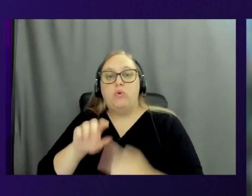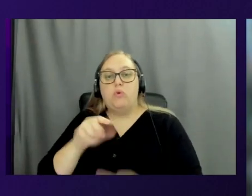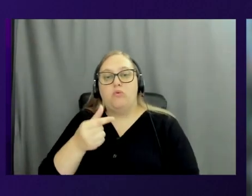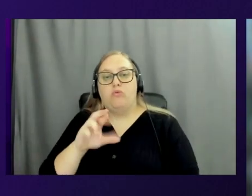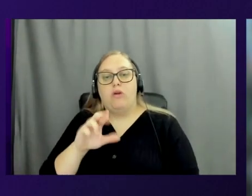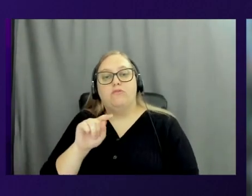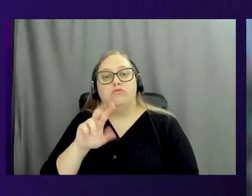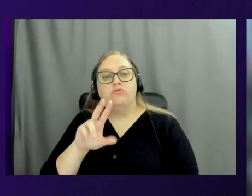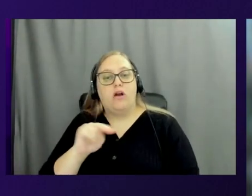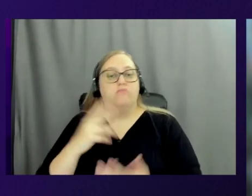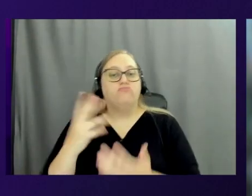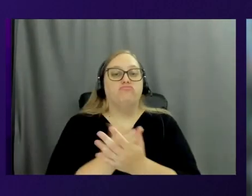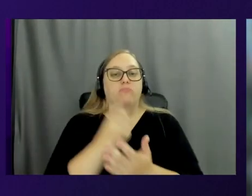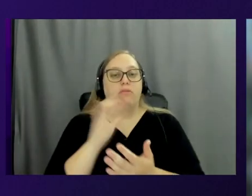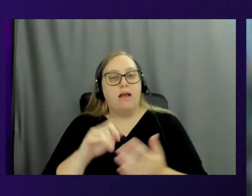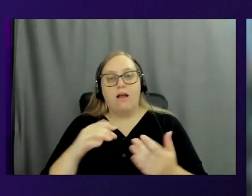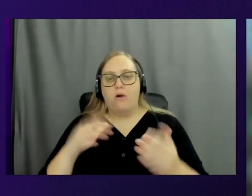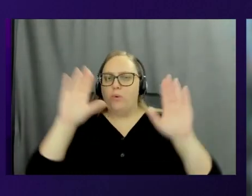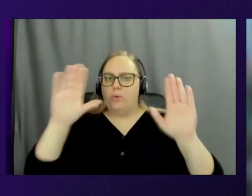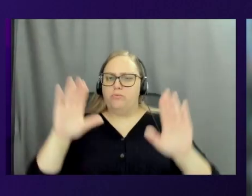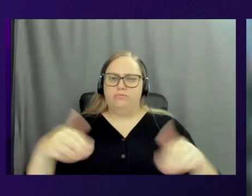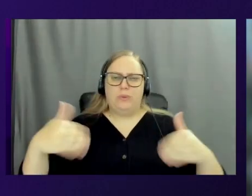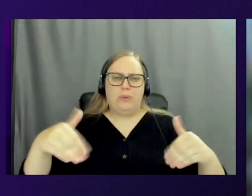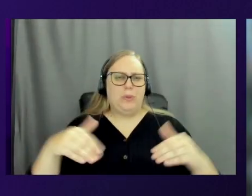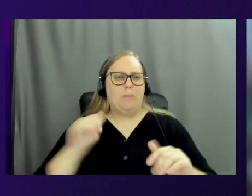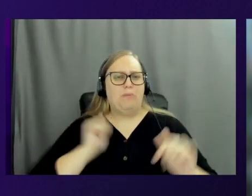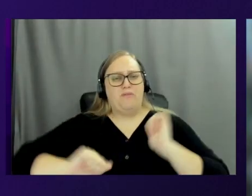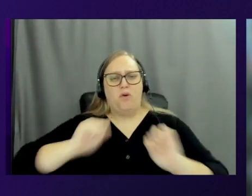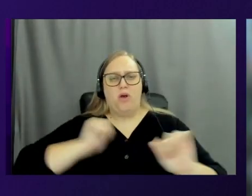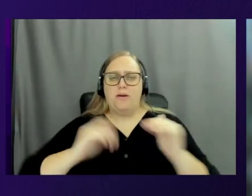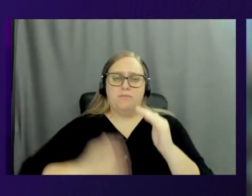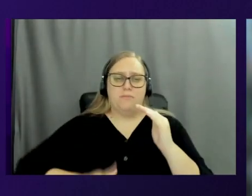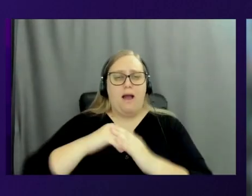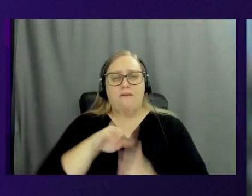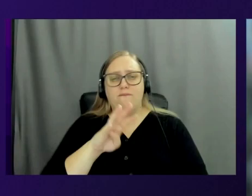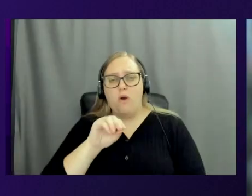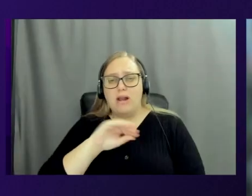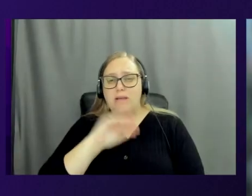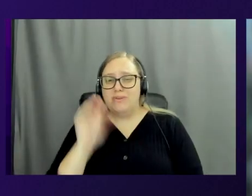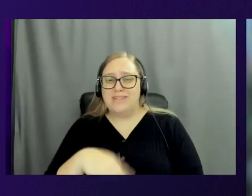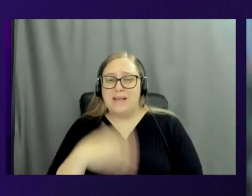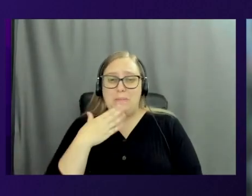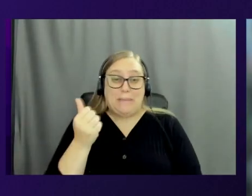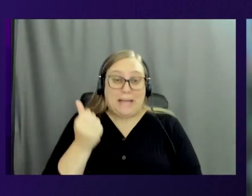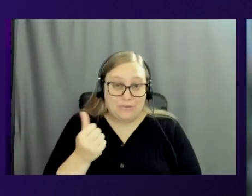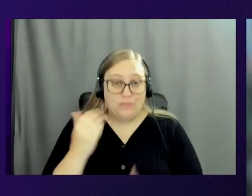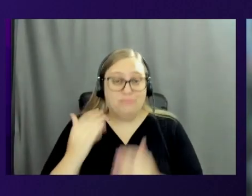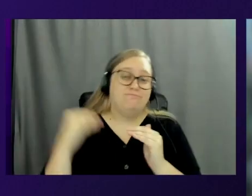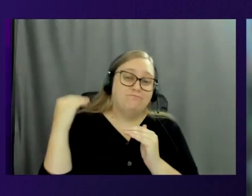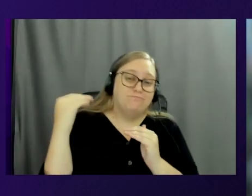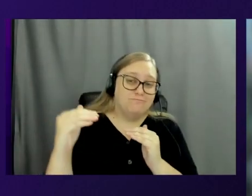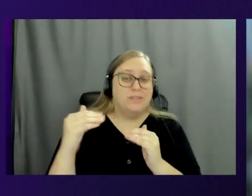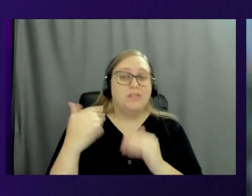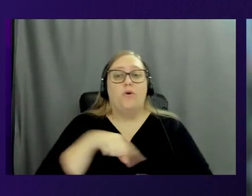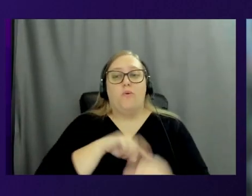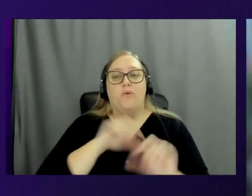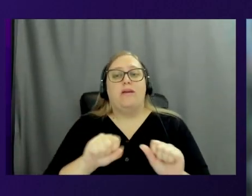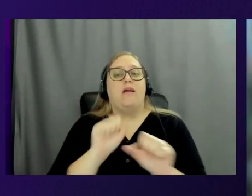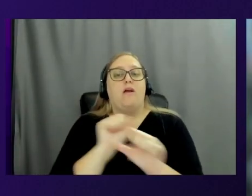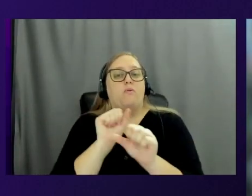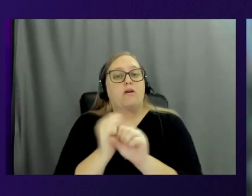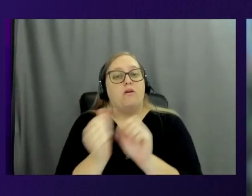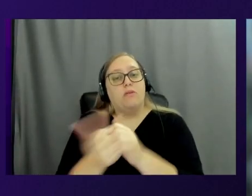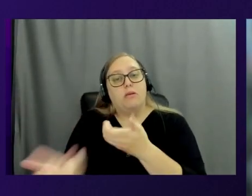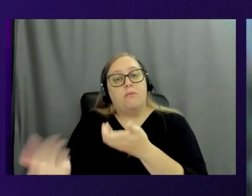about, such as up to 40% better price performance. Customers can work with AWS partners to migrate to Graviton or